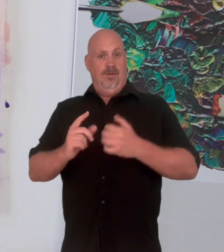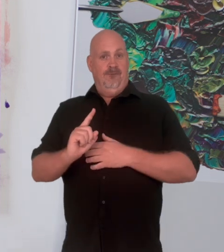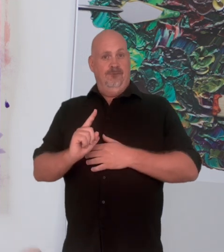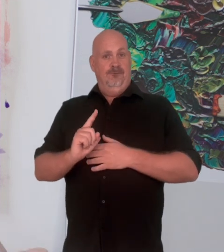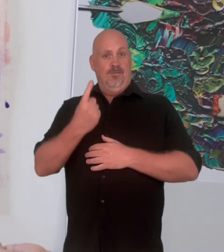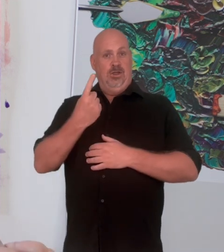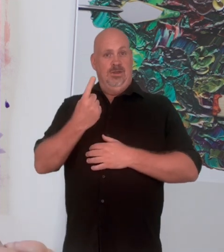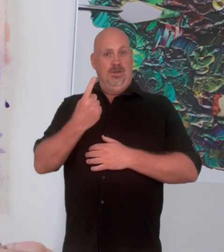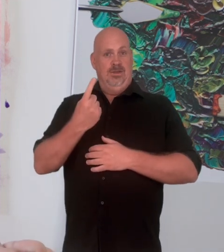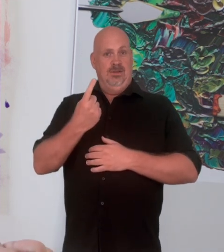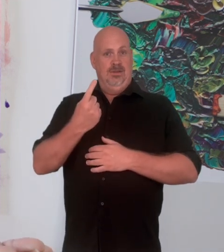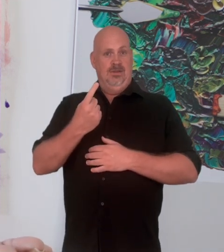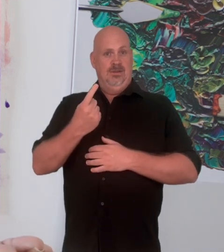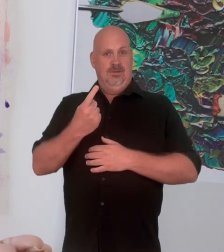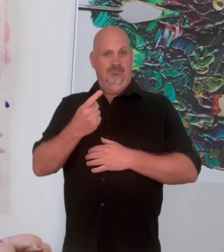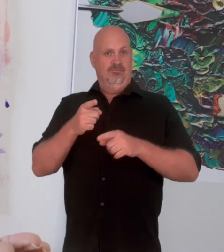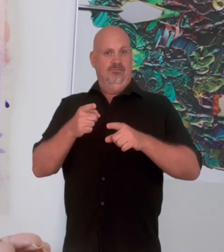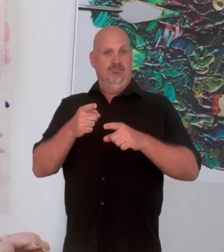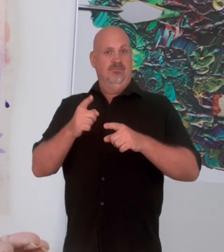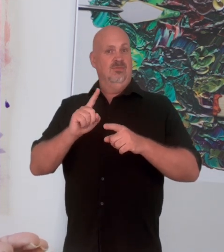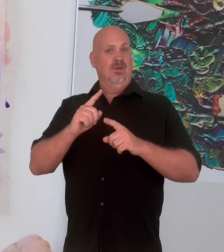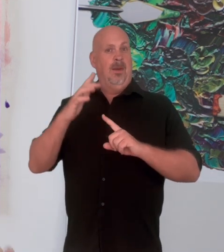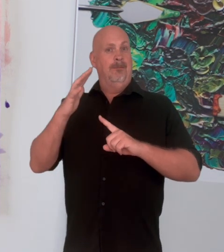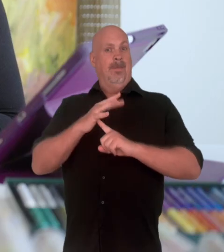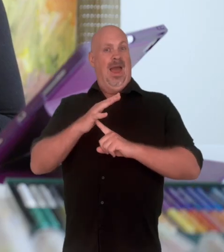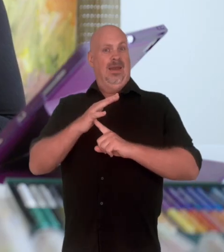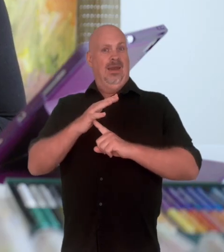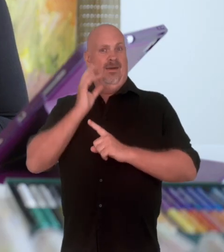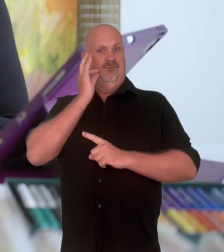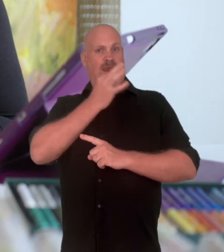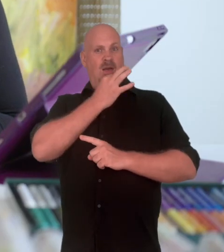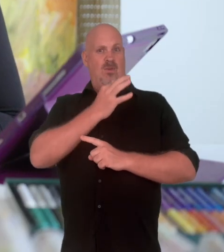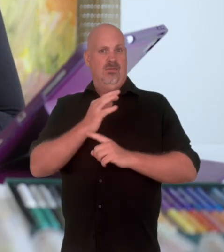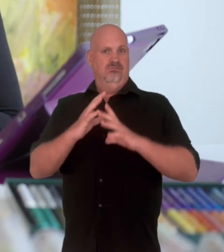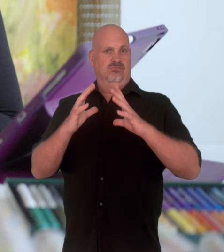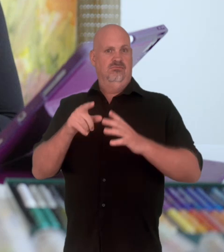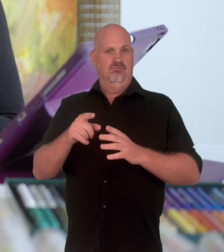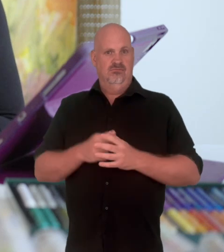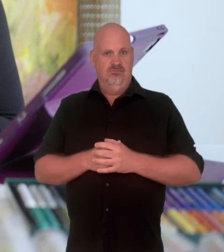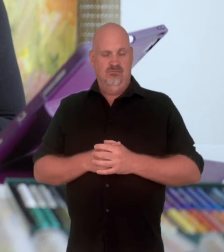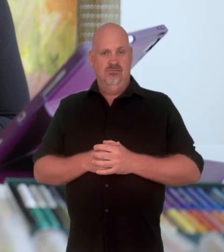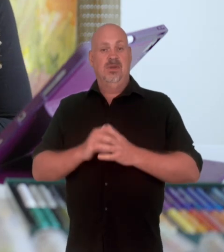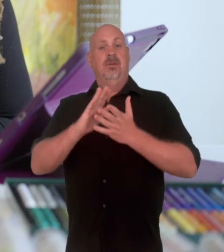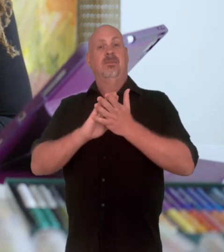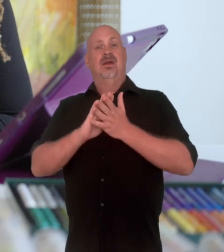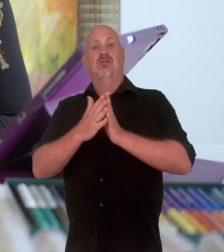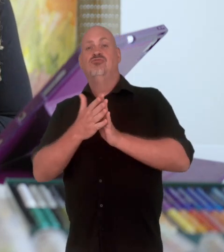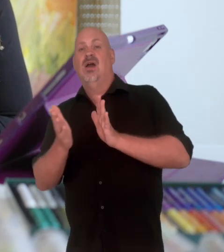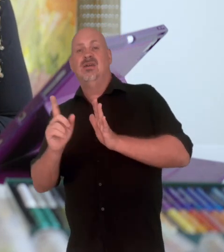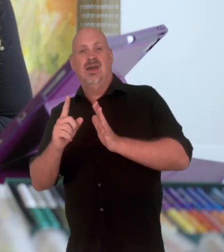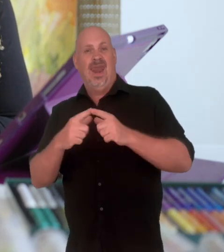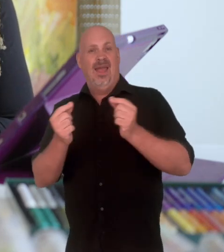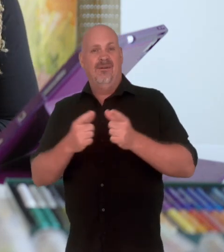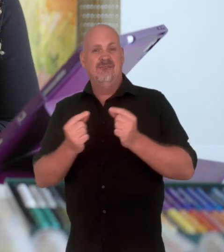Yay, so the first one is done. So that's the main flower, and the rest is just leaves